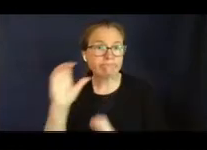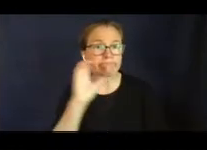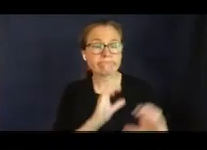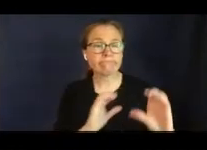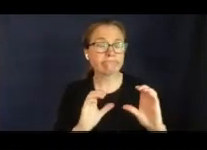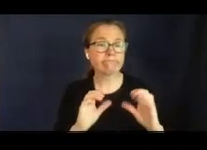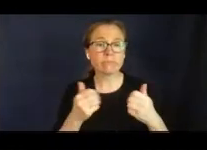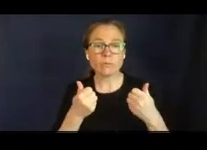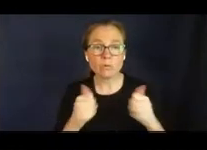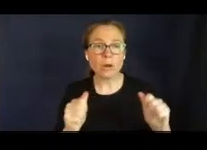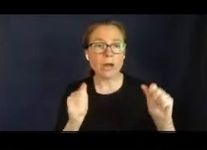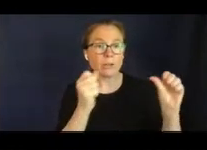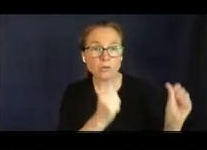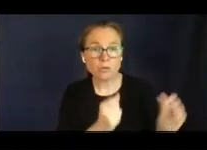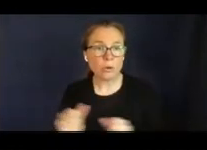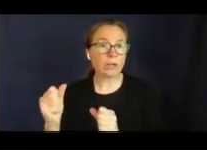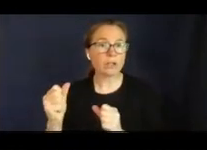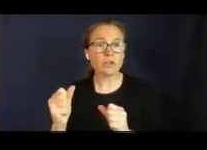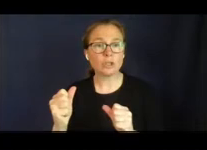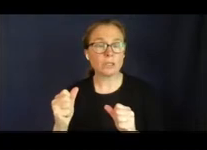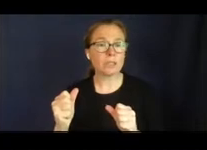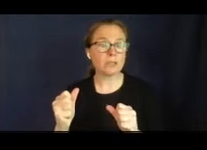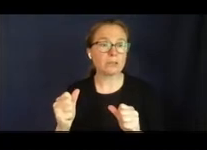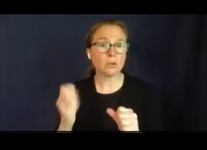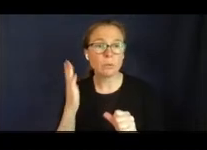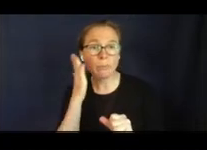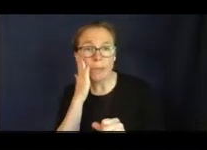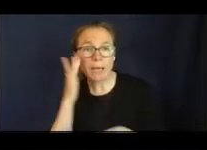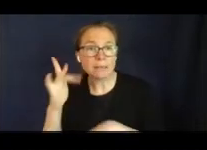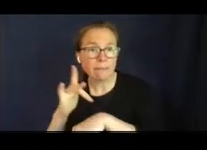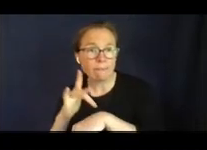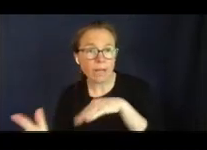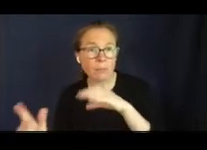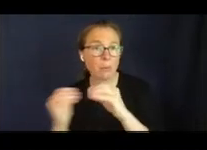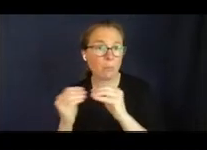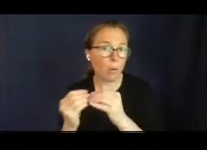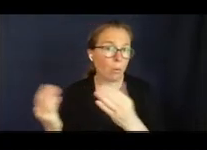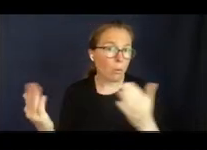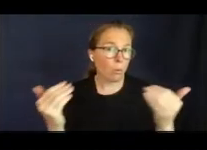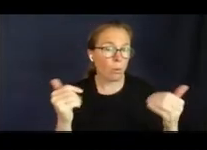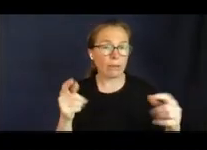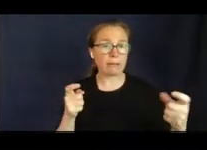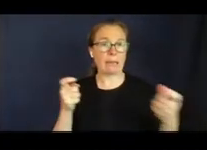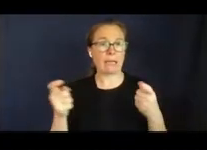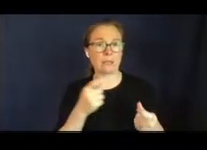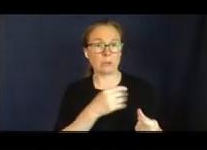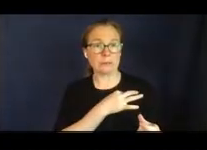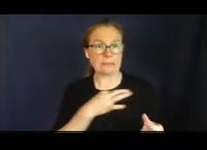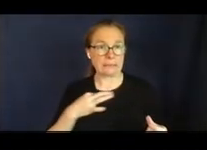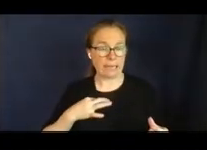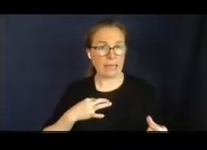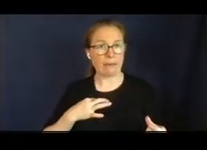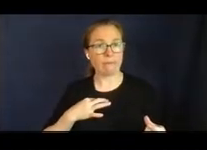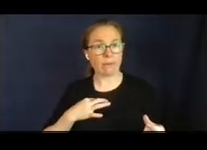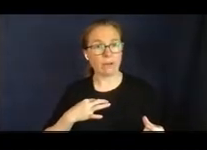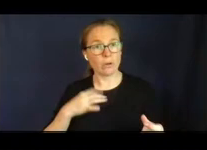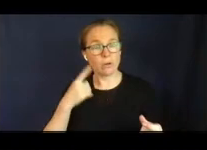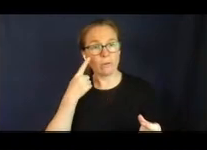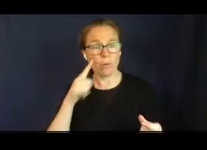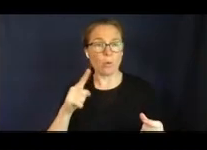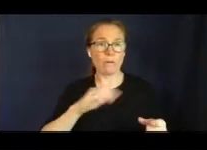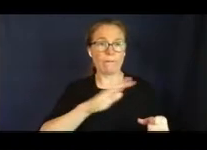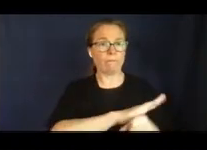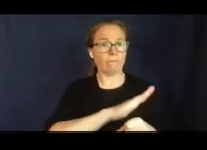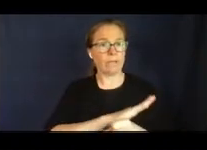accessible to us to free up beds, as well as to handle our staffing issues and fill essential and vitally important clinical roles.